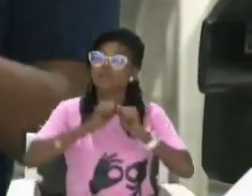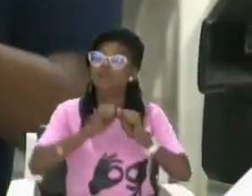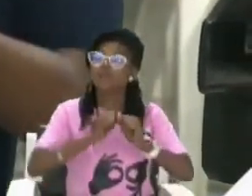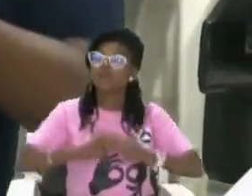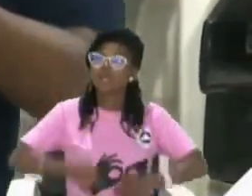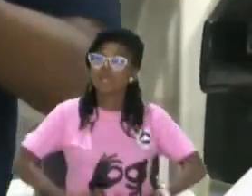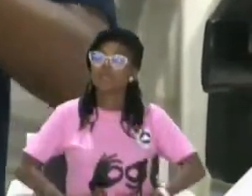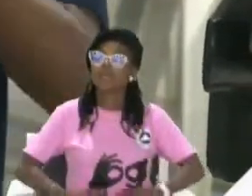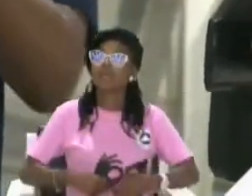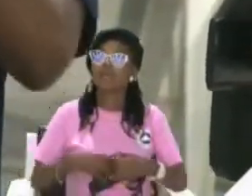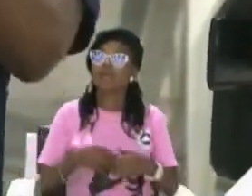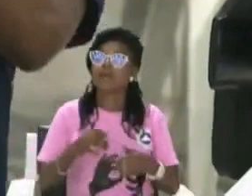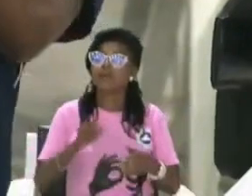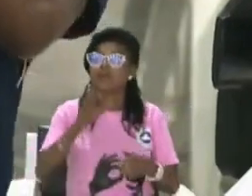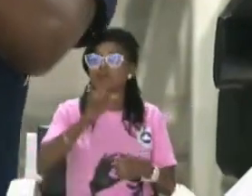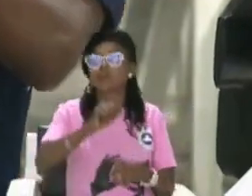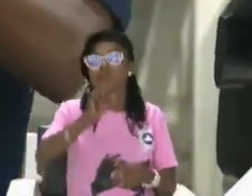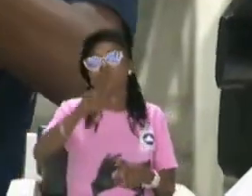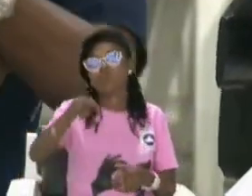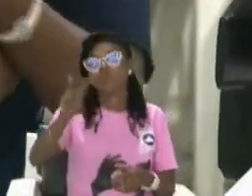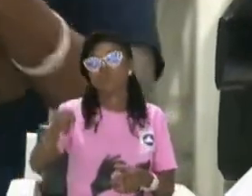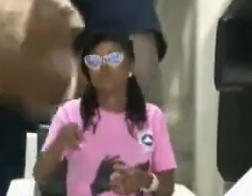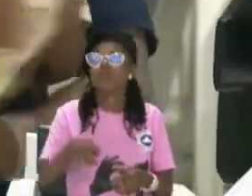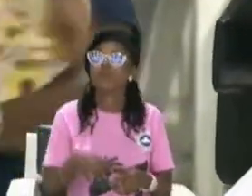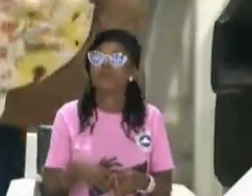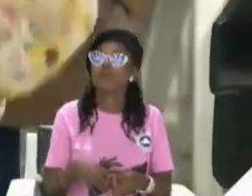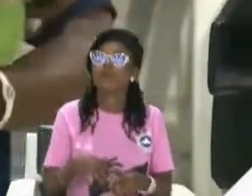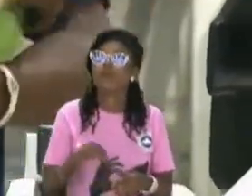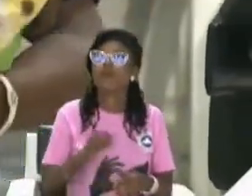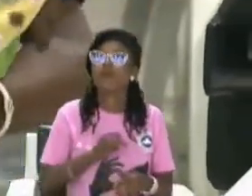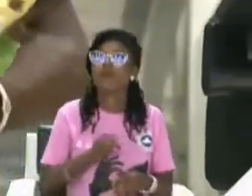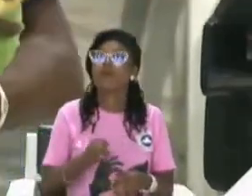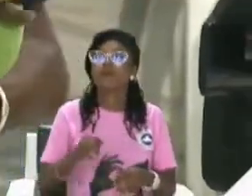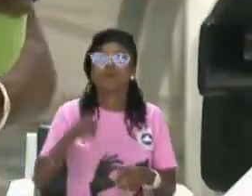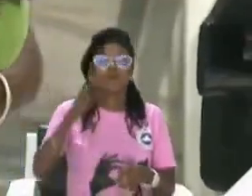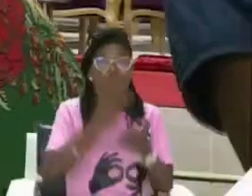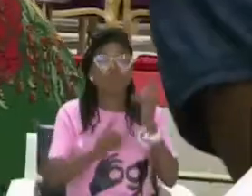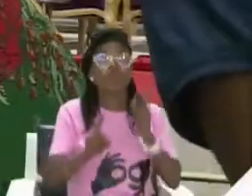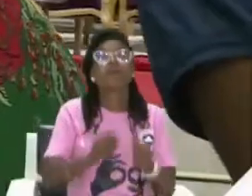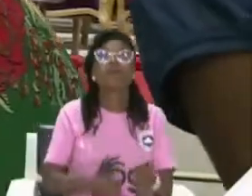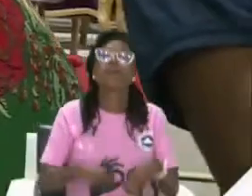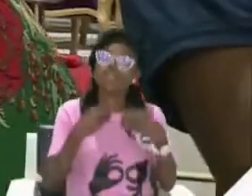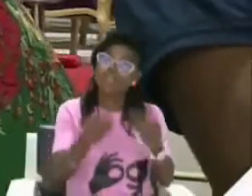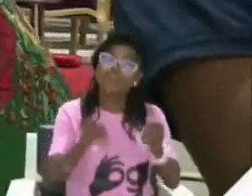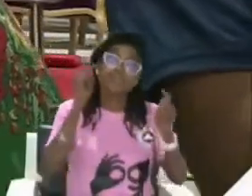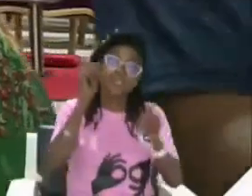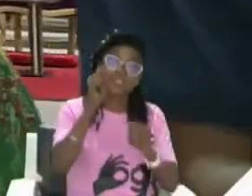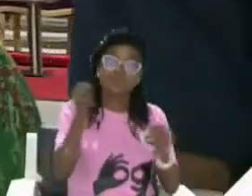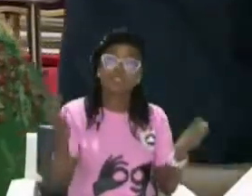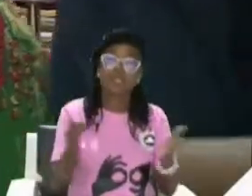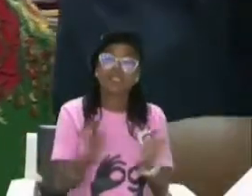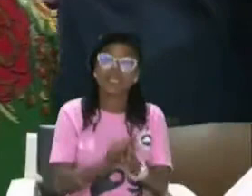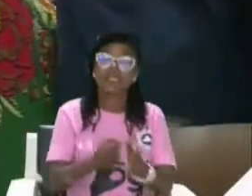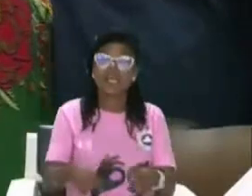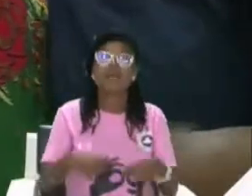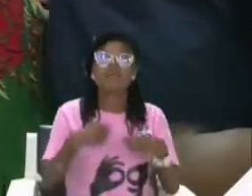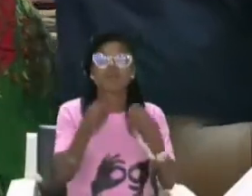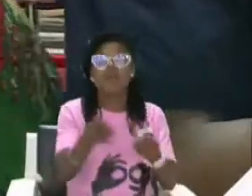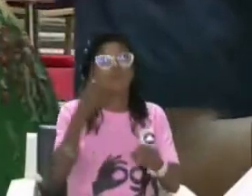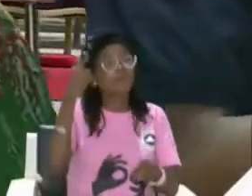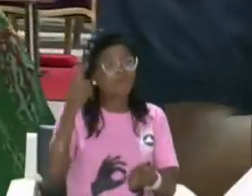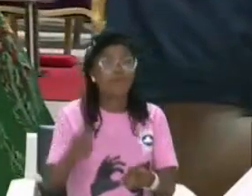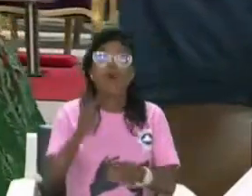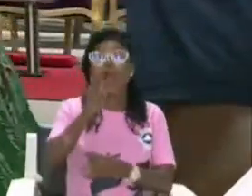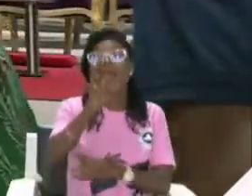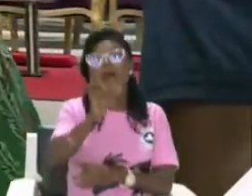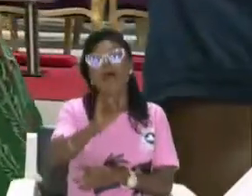2022 Holy Convention, double portion. A couple gave testimony here that they have gone for IVF several times